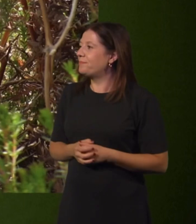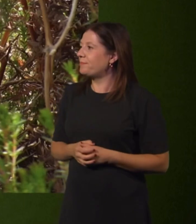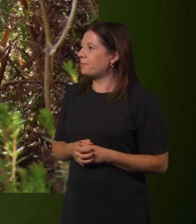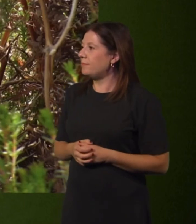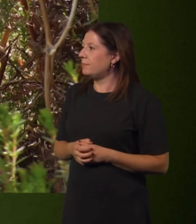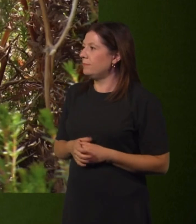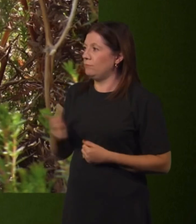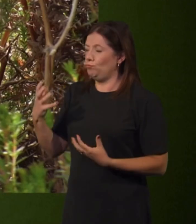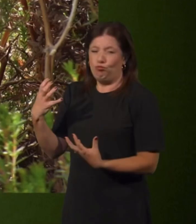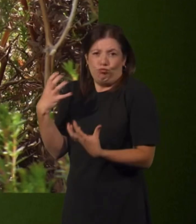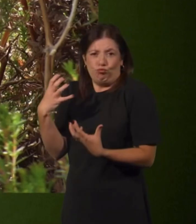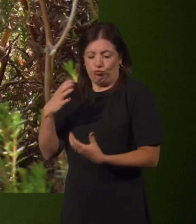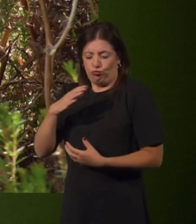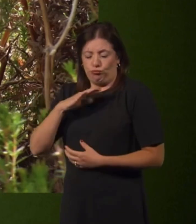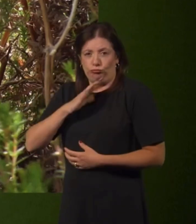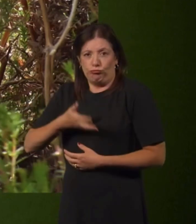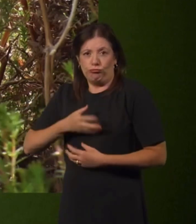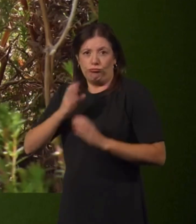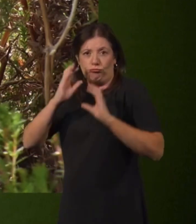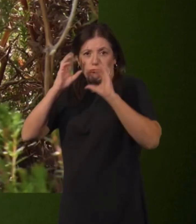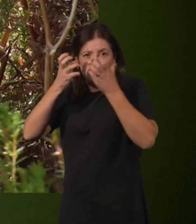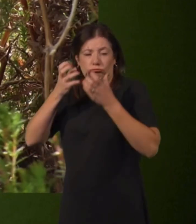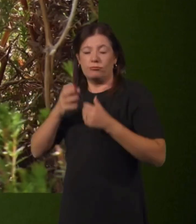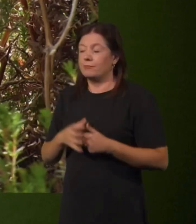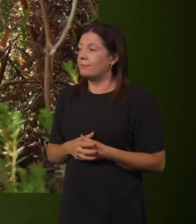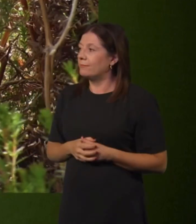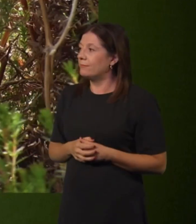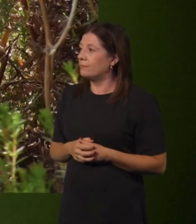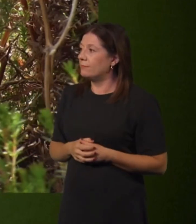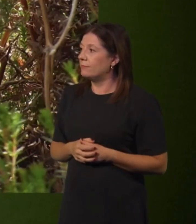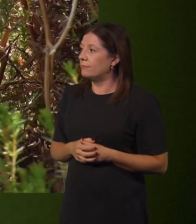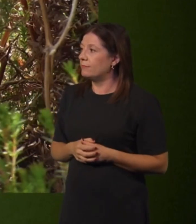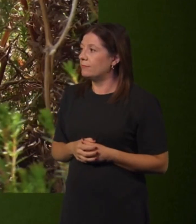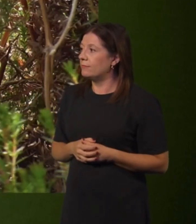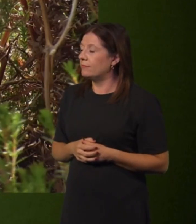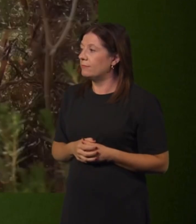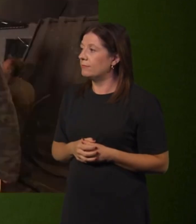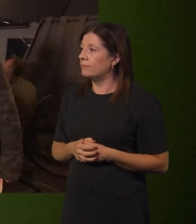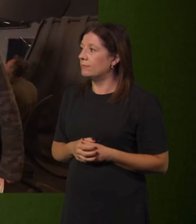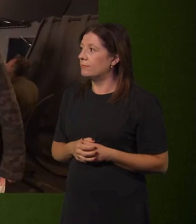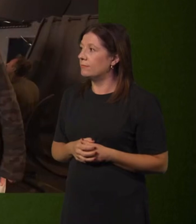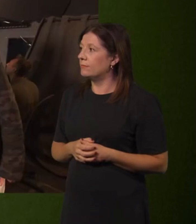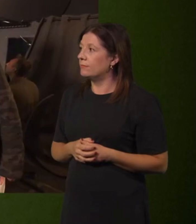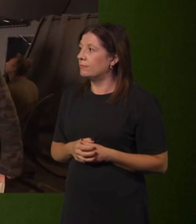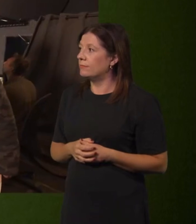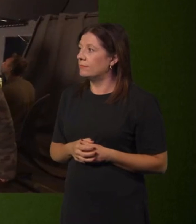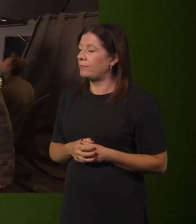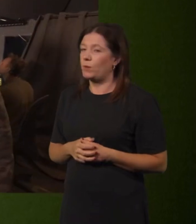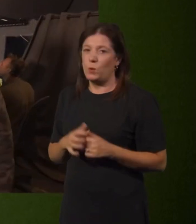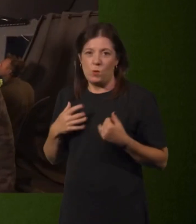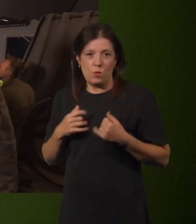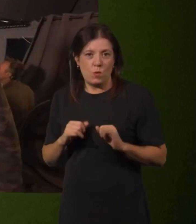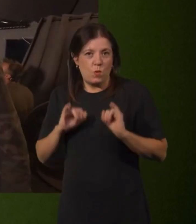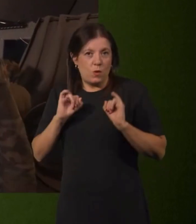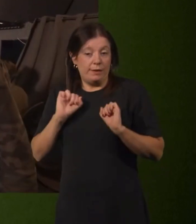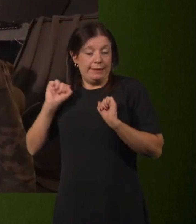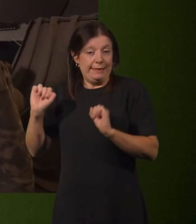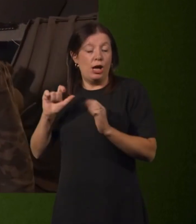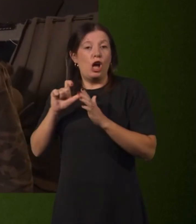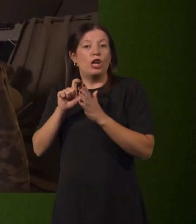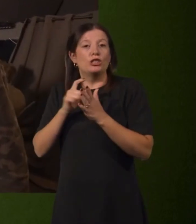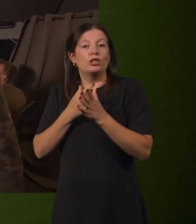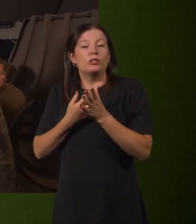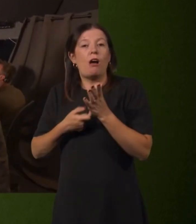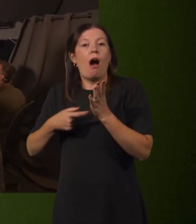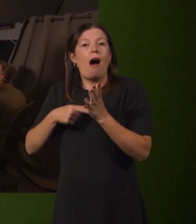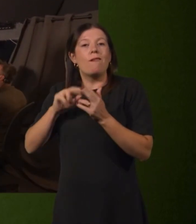you can see a much brighter eye ring and that russet chest. Although I've got to tell you, I'm not going to start off by being too controversial, but the Dartford Warbler might be